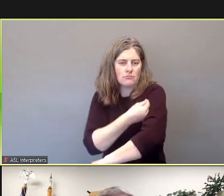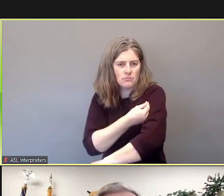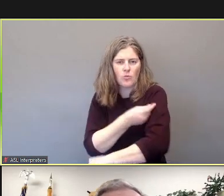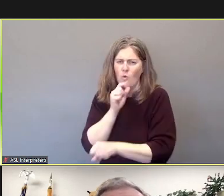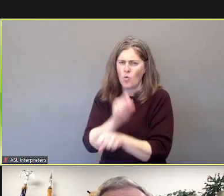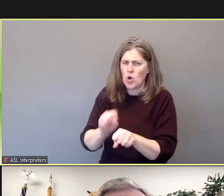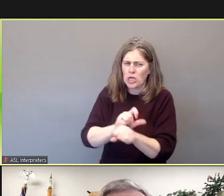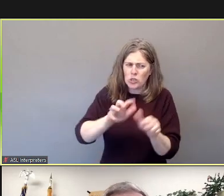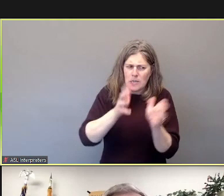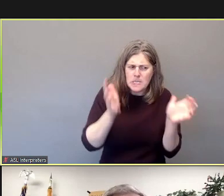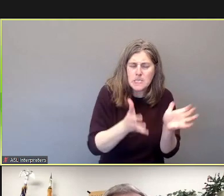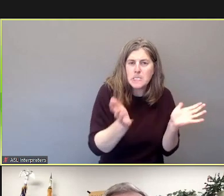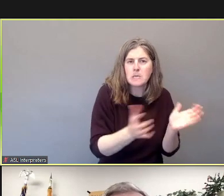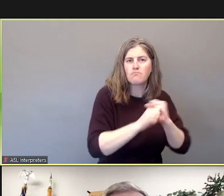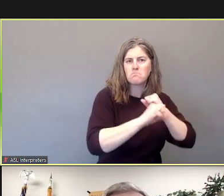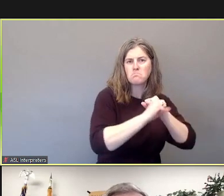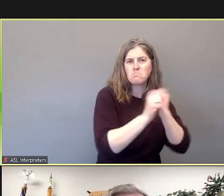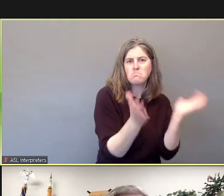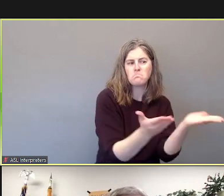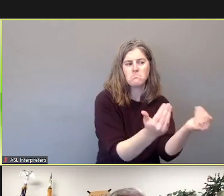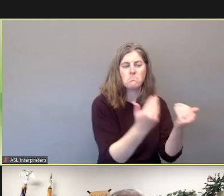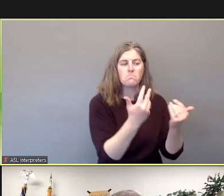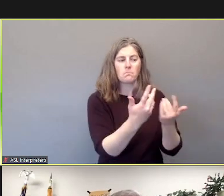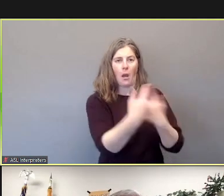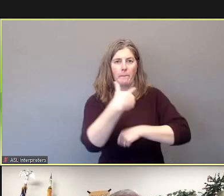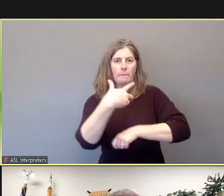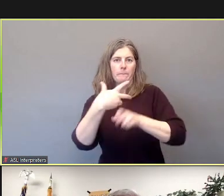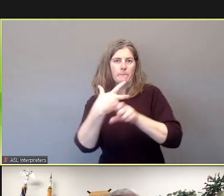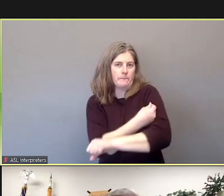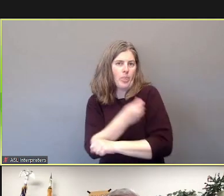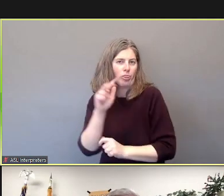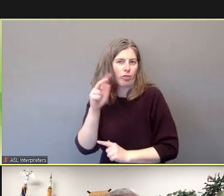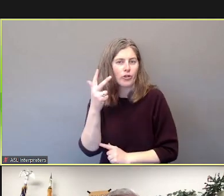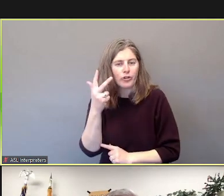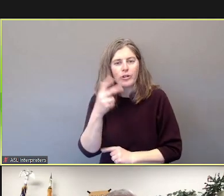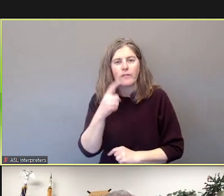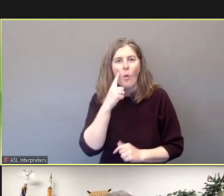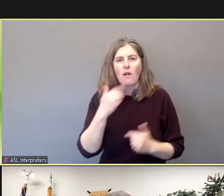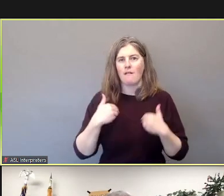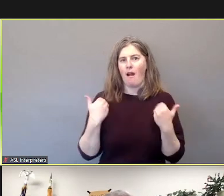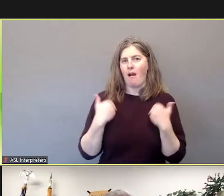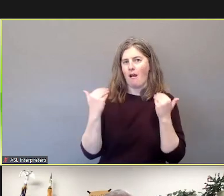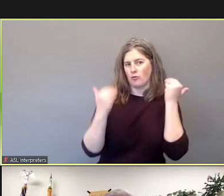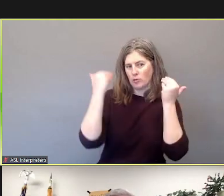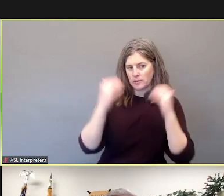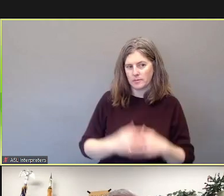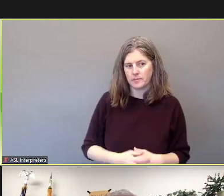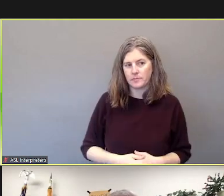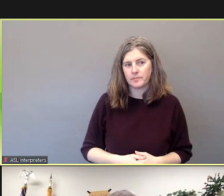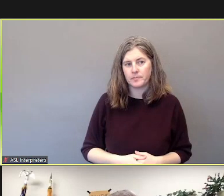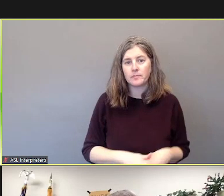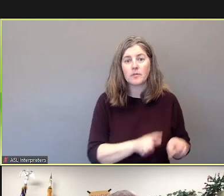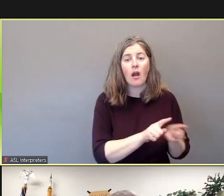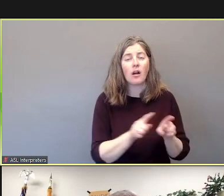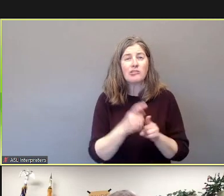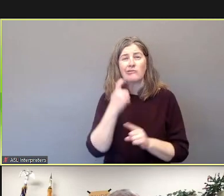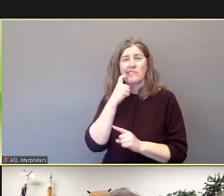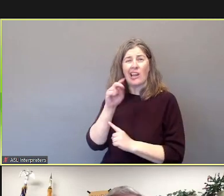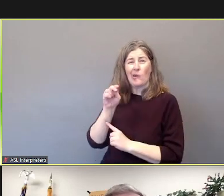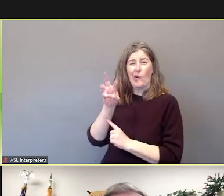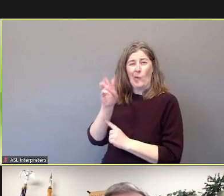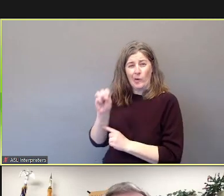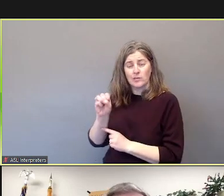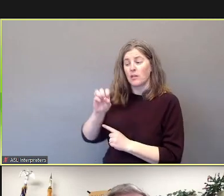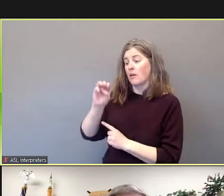to try to promote or boost, if you will, booster shots in young adults. Also in the news, Moderna is